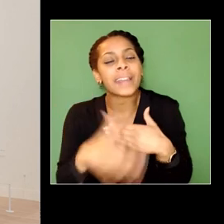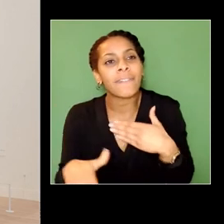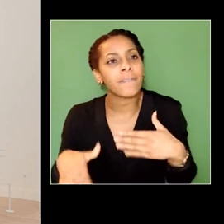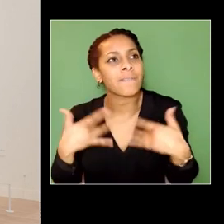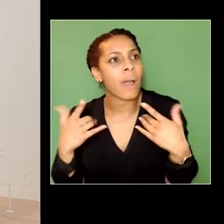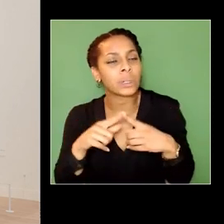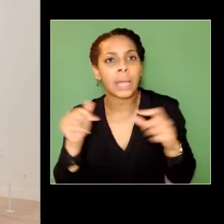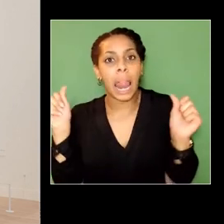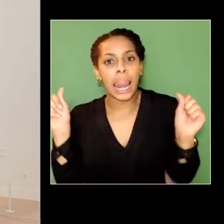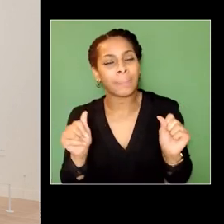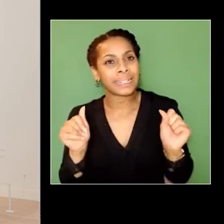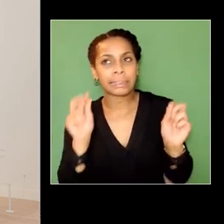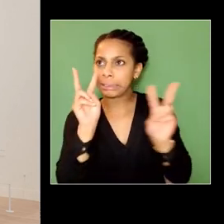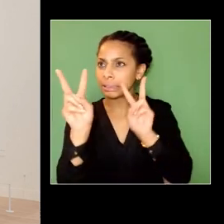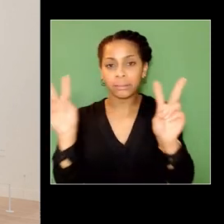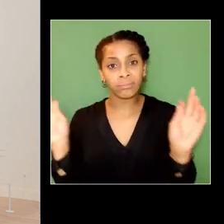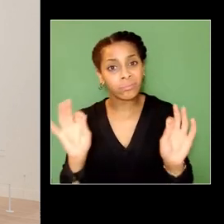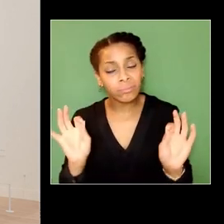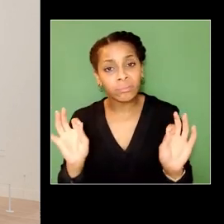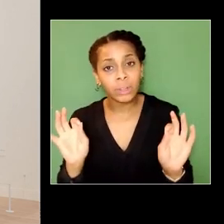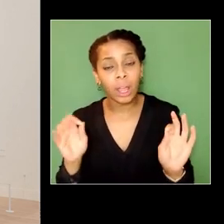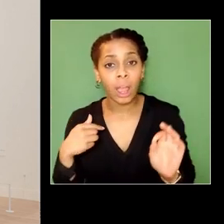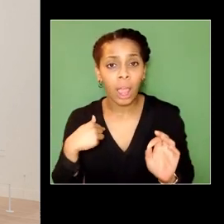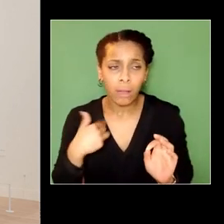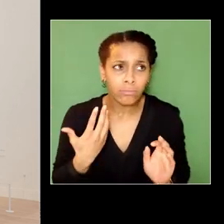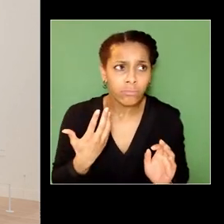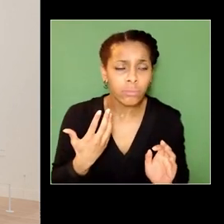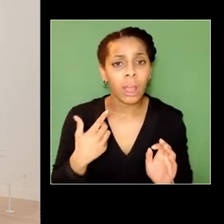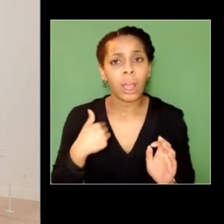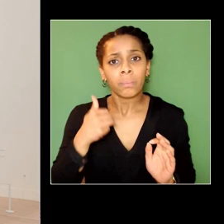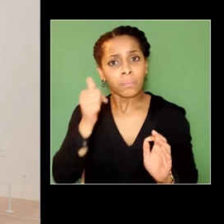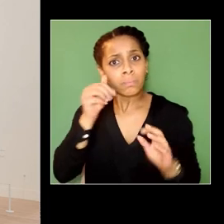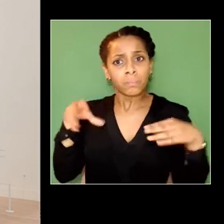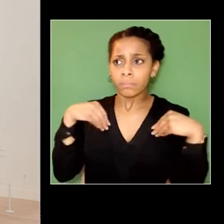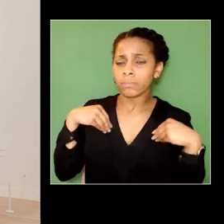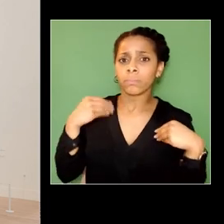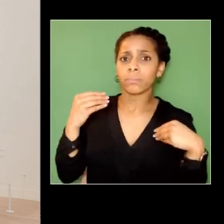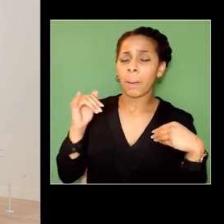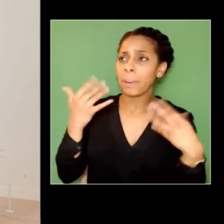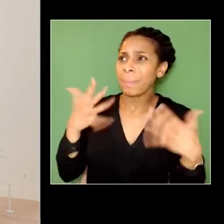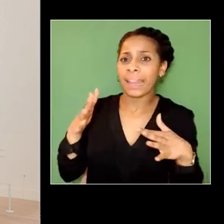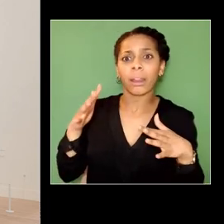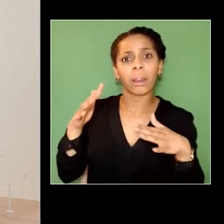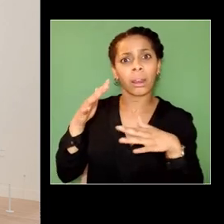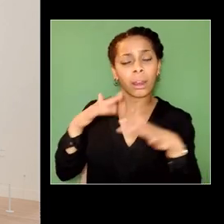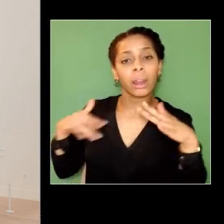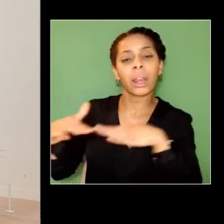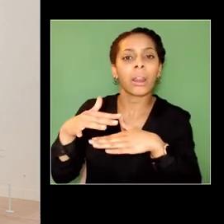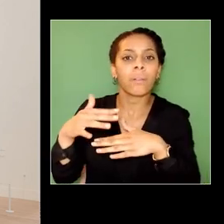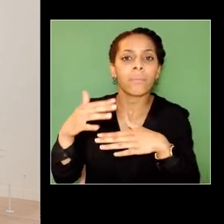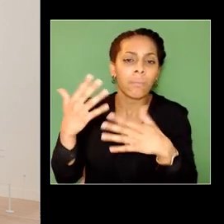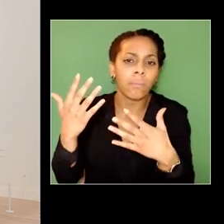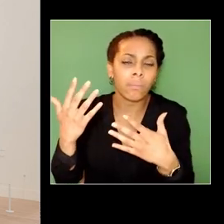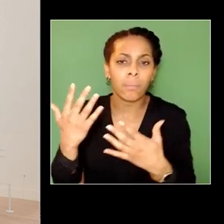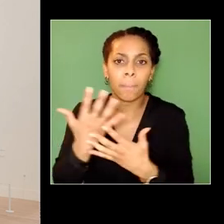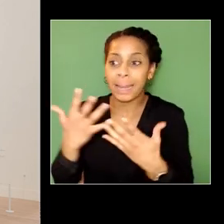that way, as much as it has been, that may have been, it's not like, I mean, many other people thought I had, that